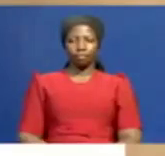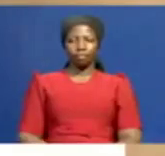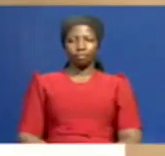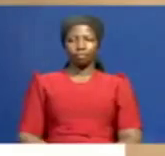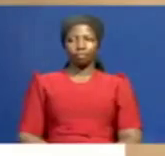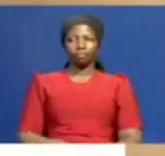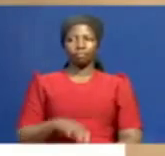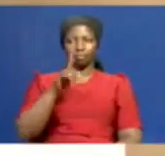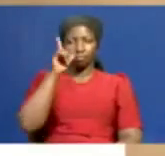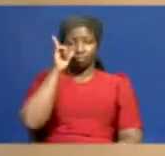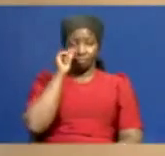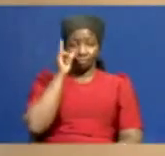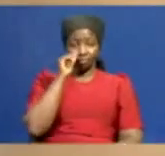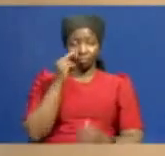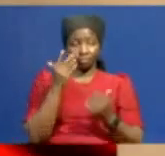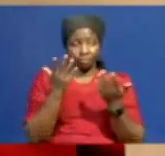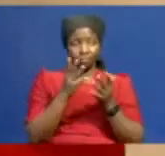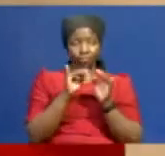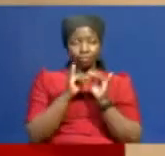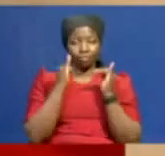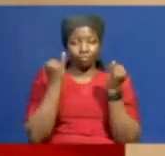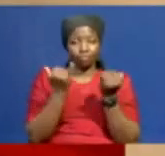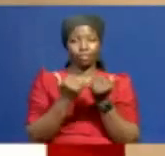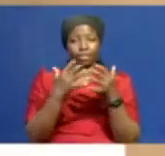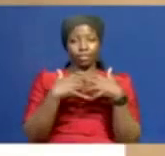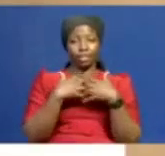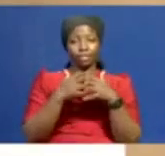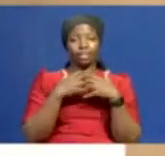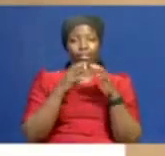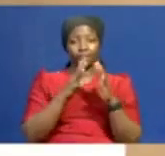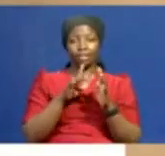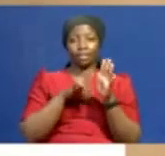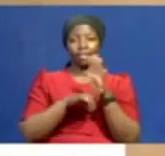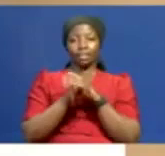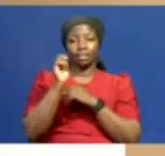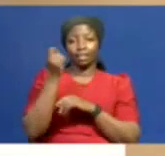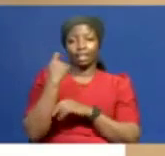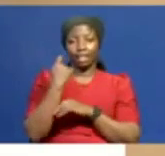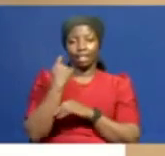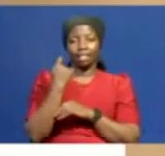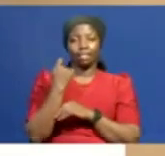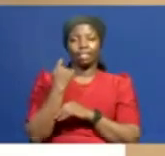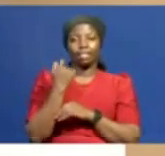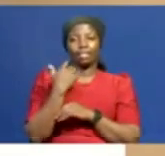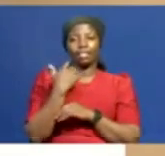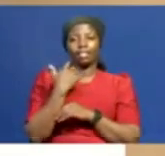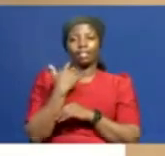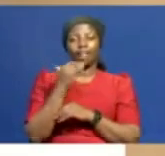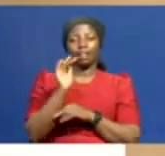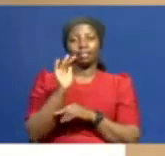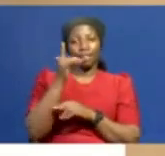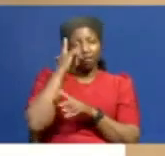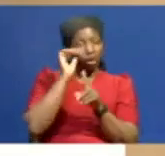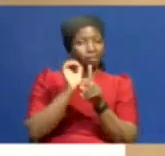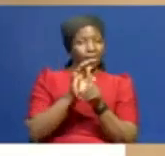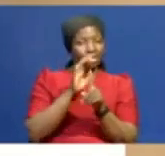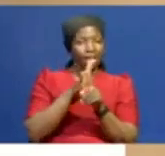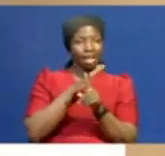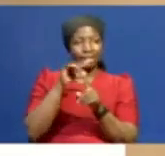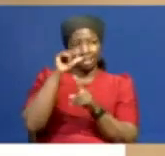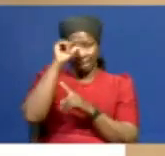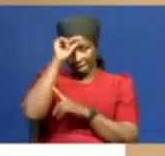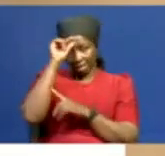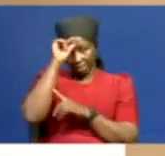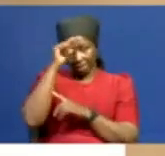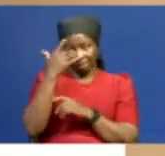Now, we cross over to Mombasa, where the Institution of Engineers of Kenya is rooting for the mentorship and government-sponsored